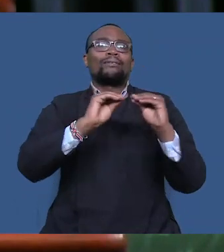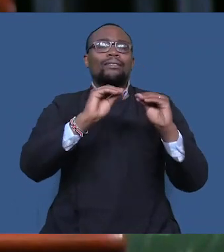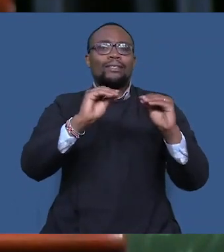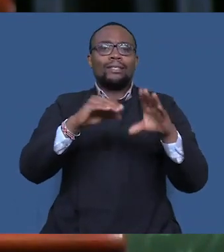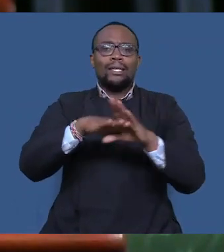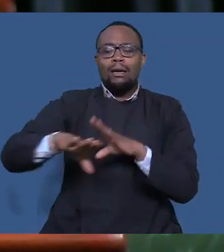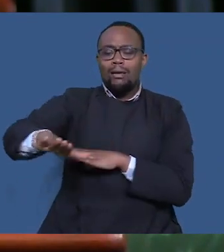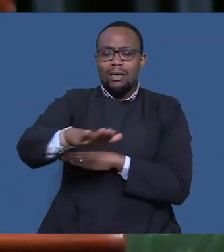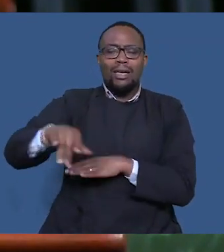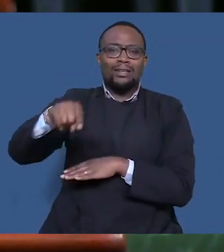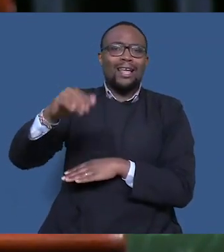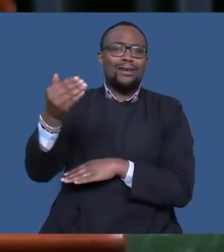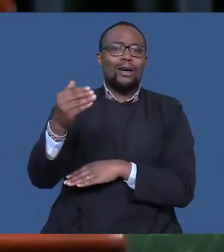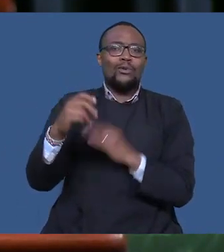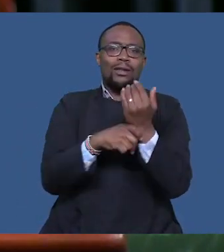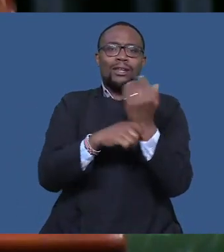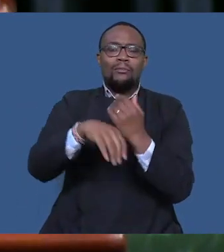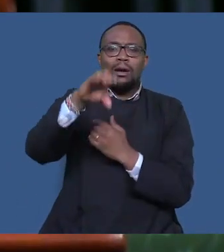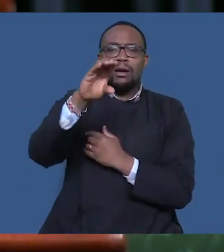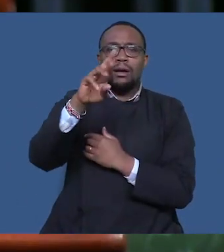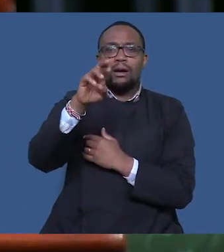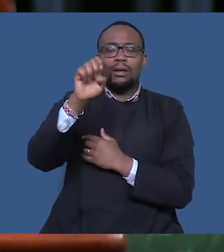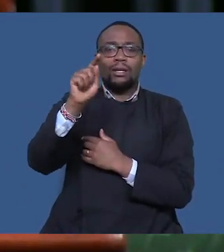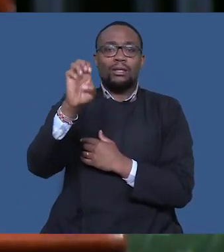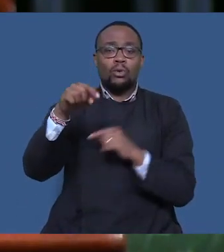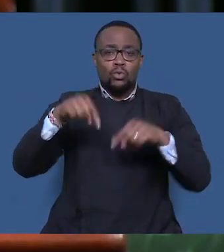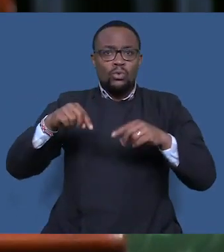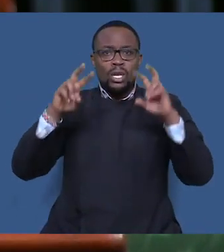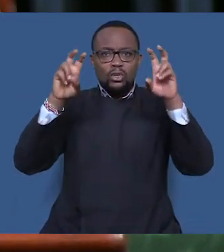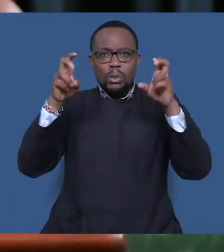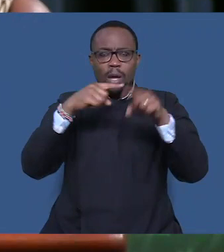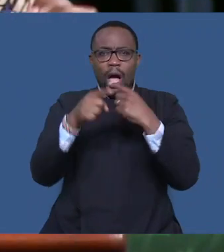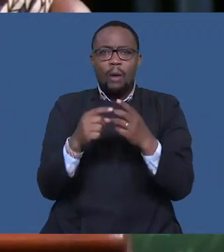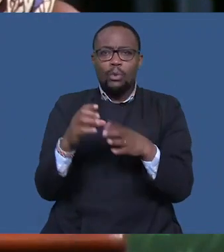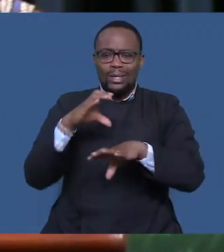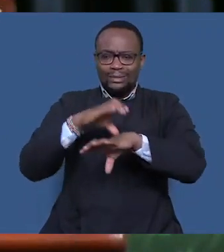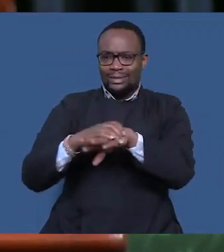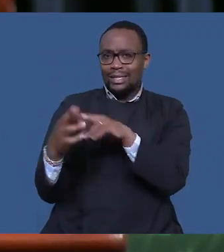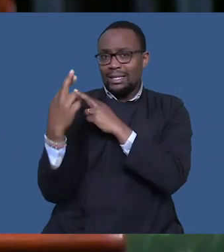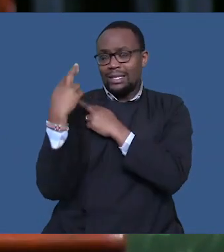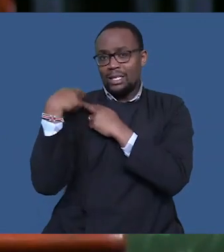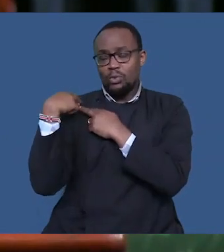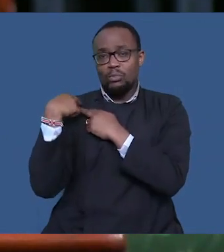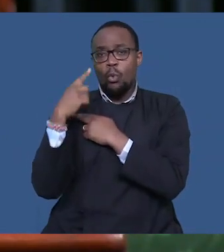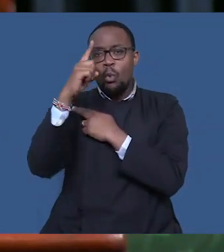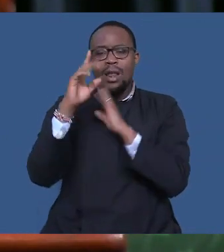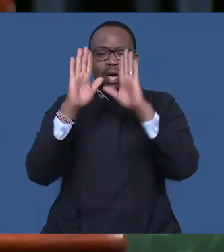Crete. And being that our sharing today is titled Taking Responsibility, one of the key things